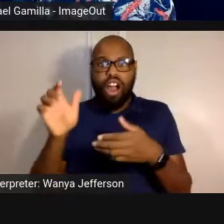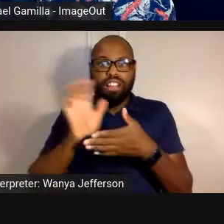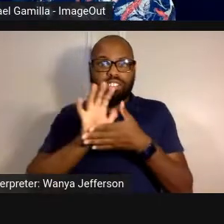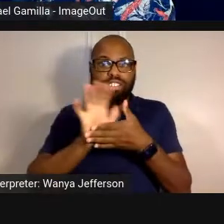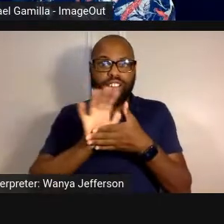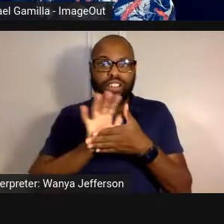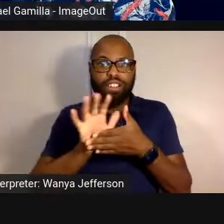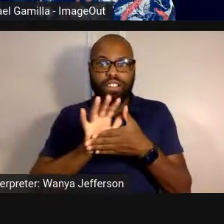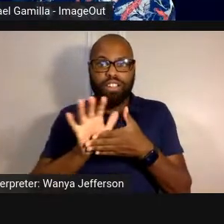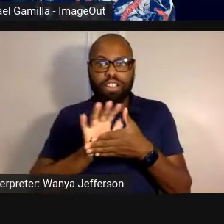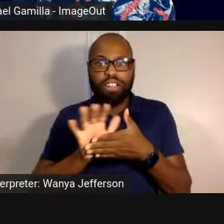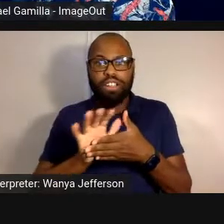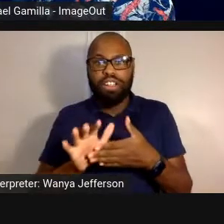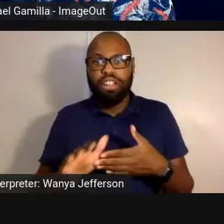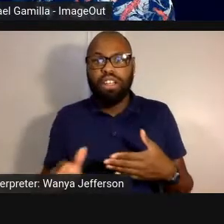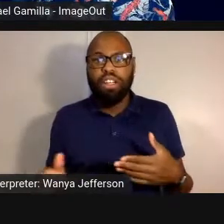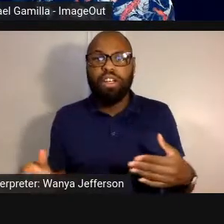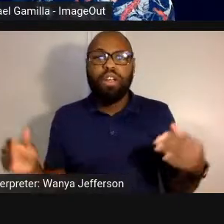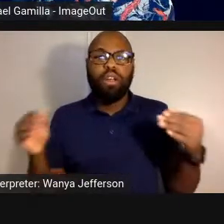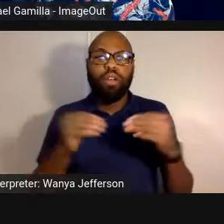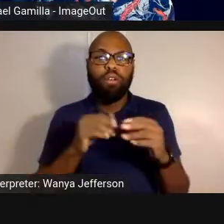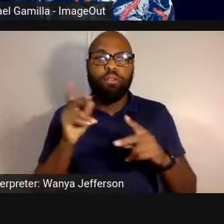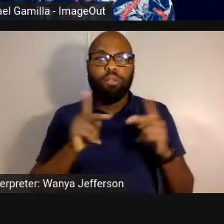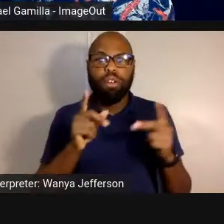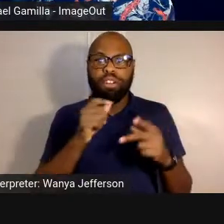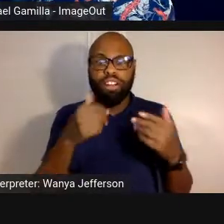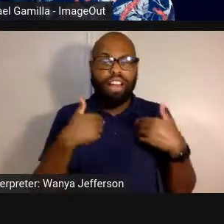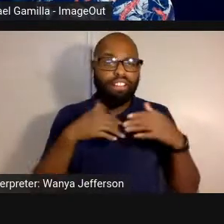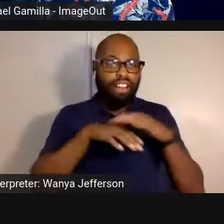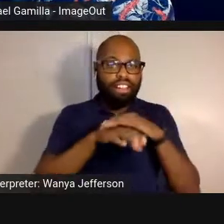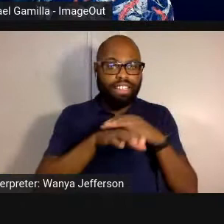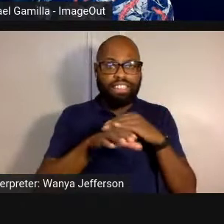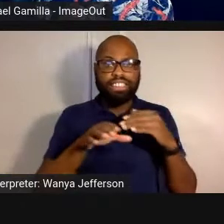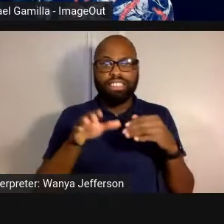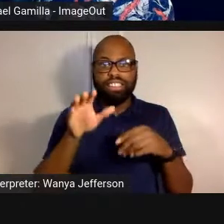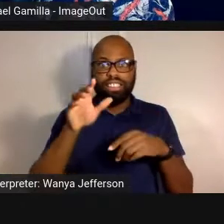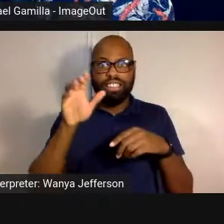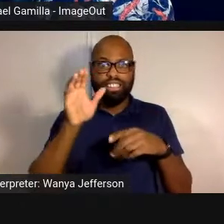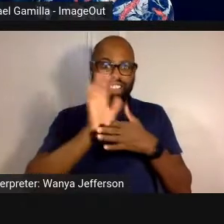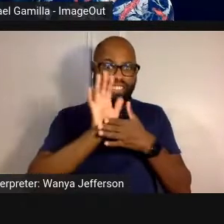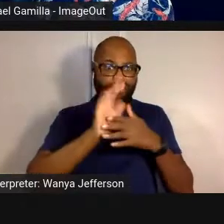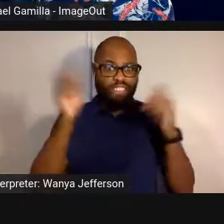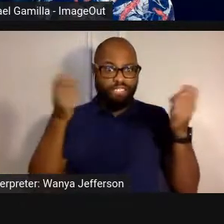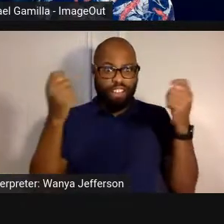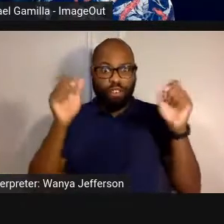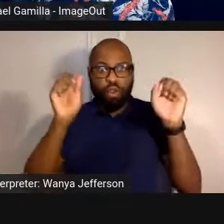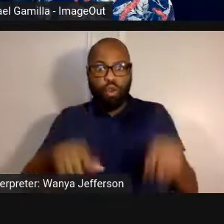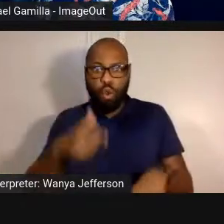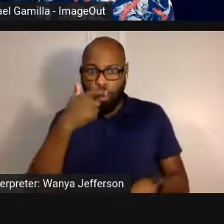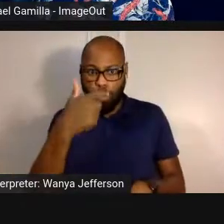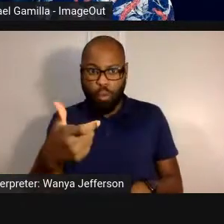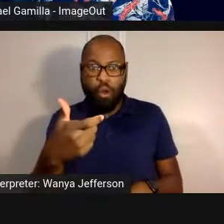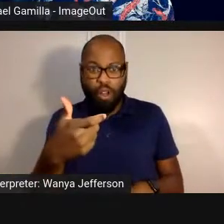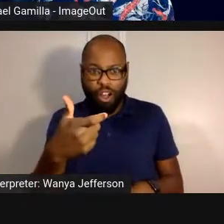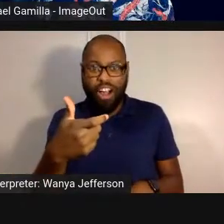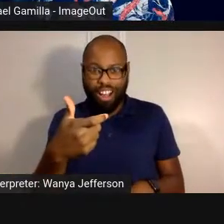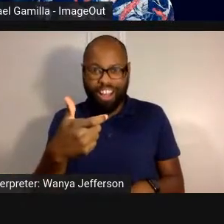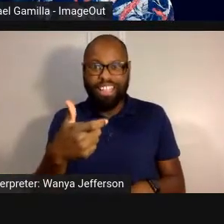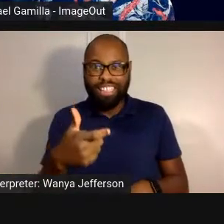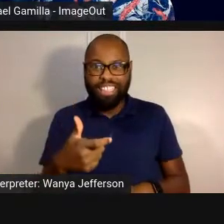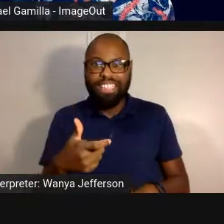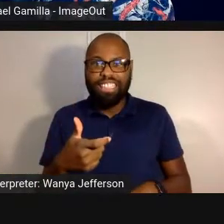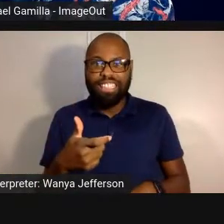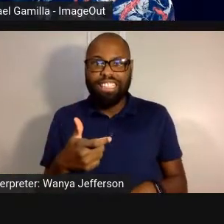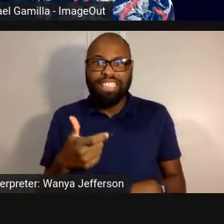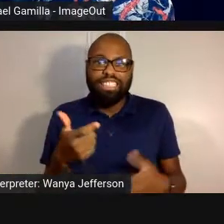access to cinemas or film festival could watch the film. So we could span these kind of